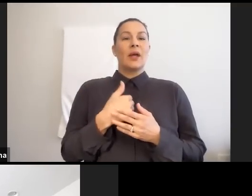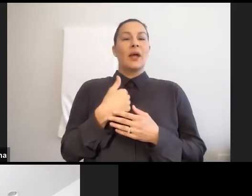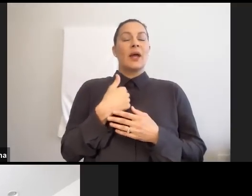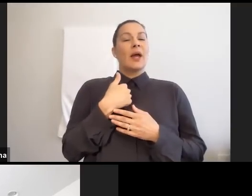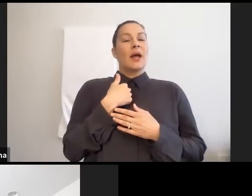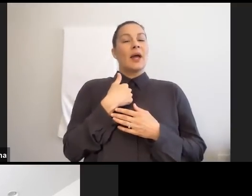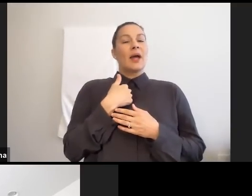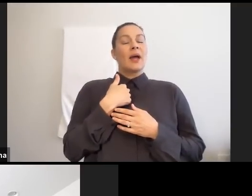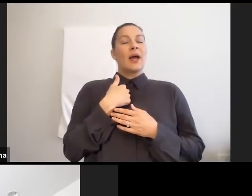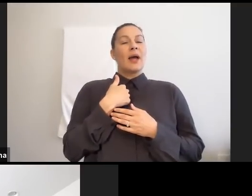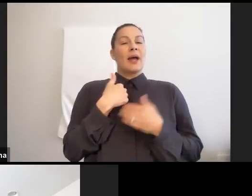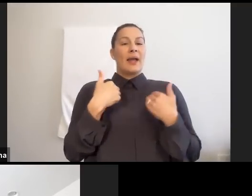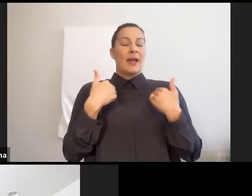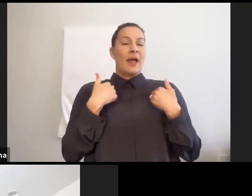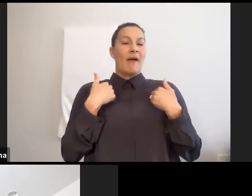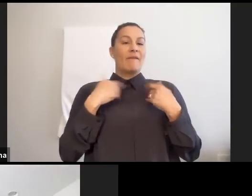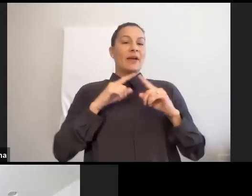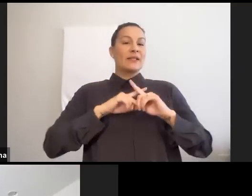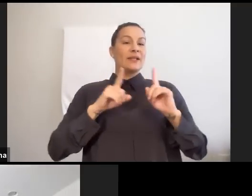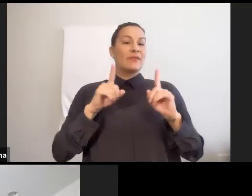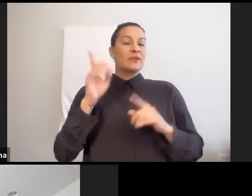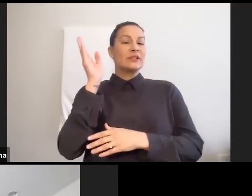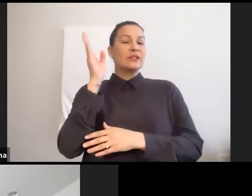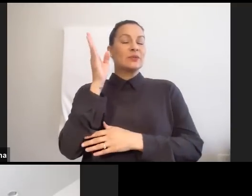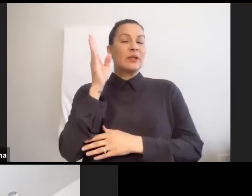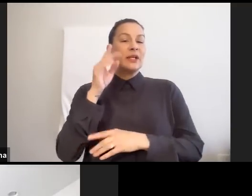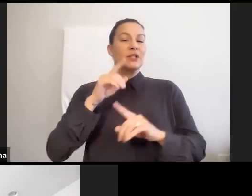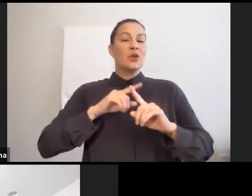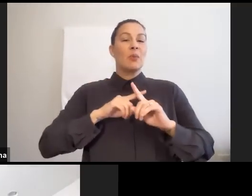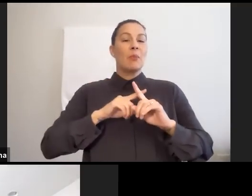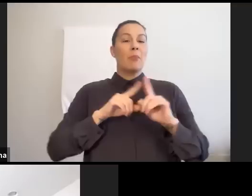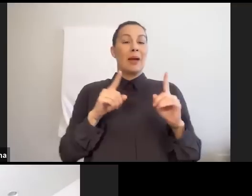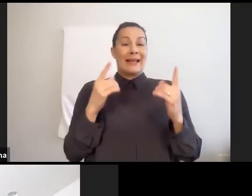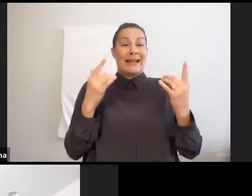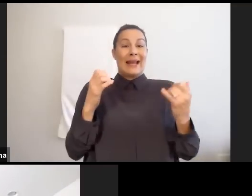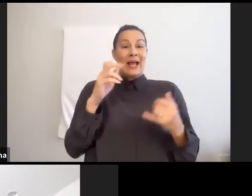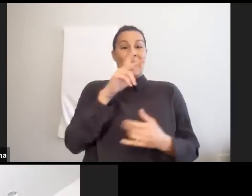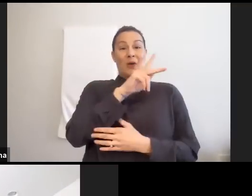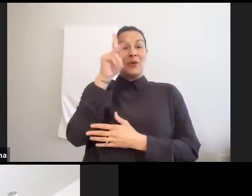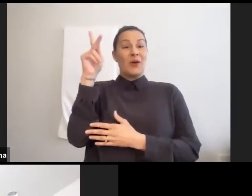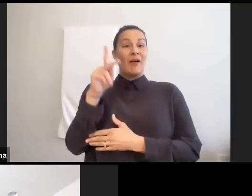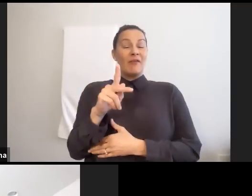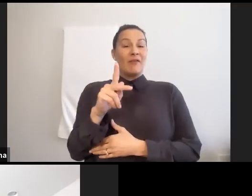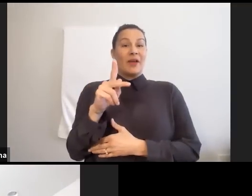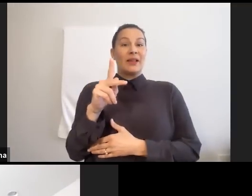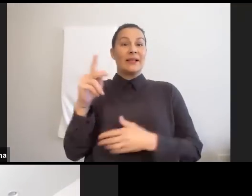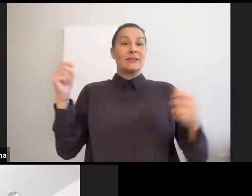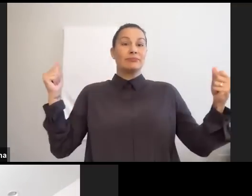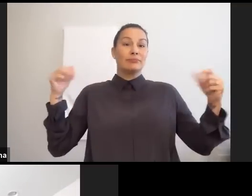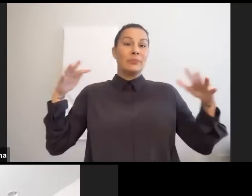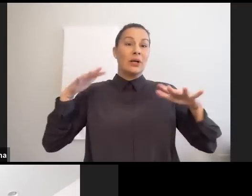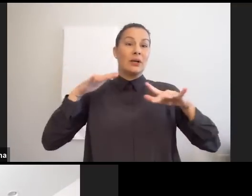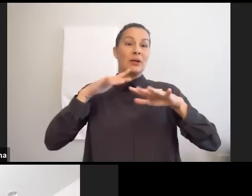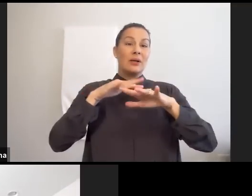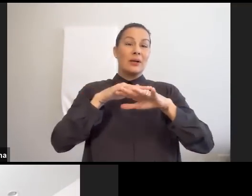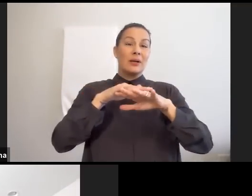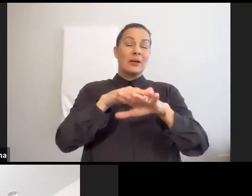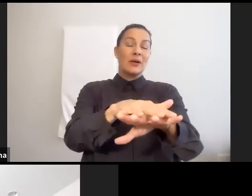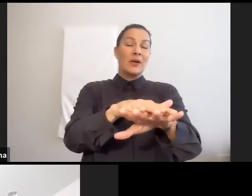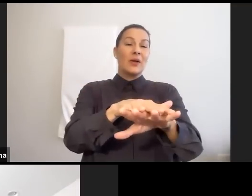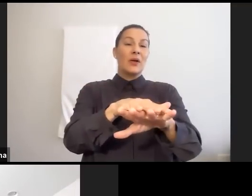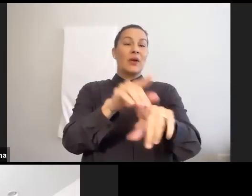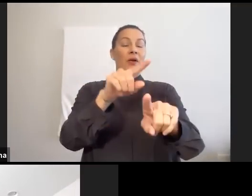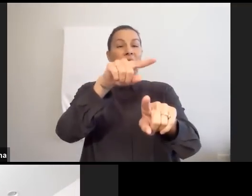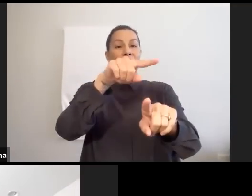entirely different speech prepared, but currently Philly is under siege and the Black neighborhoods are being targeted. They're shooting